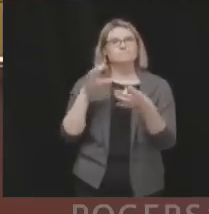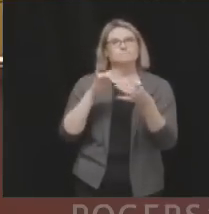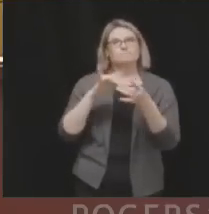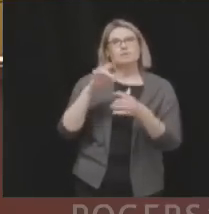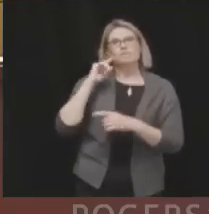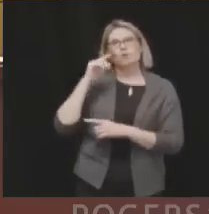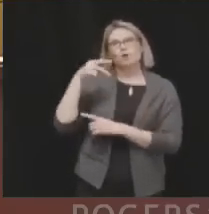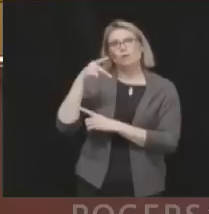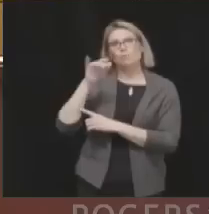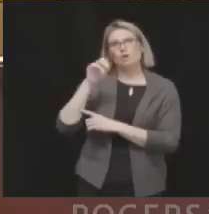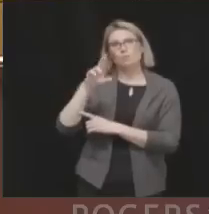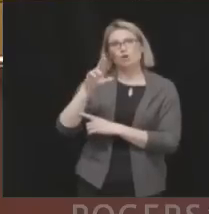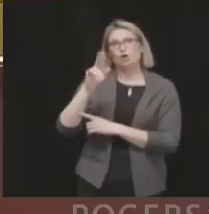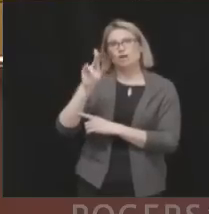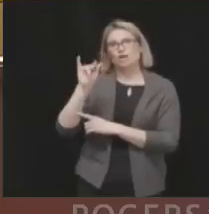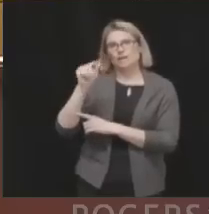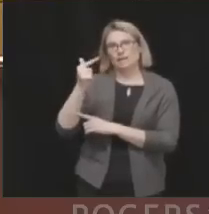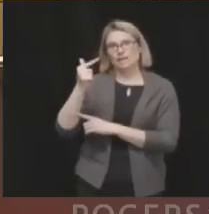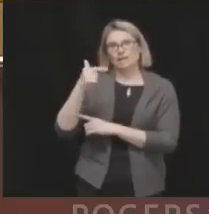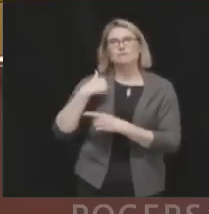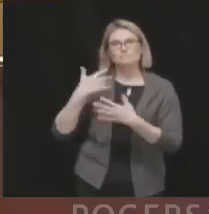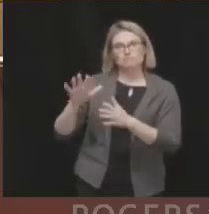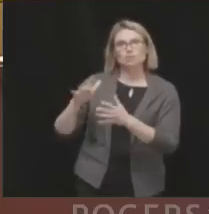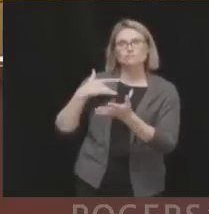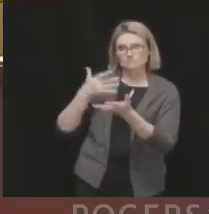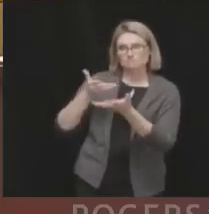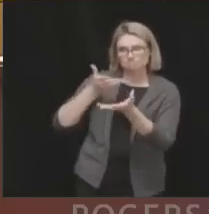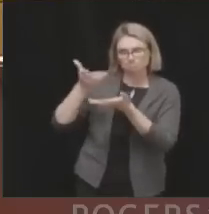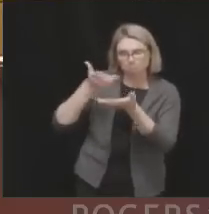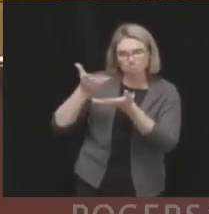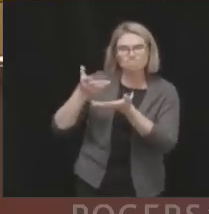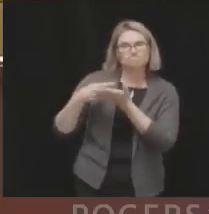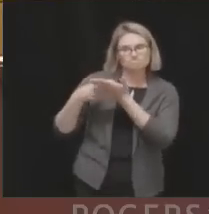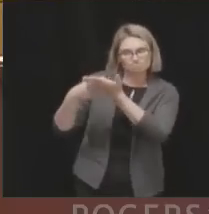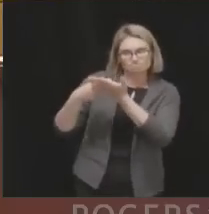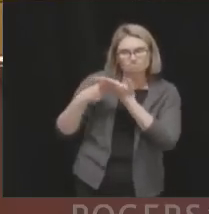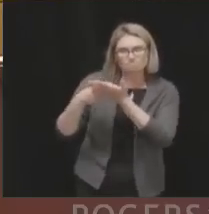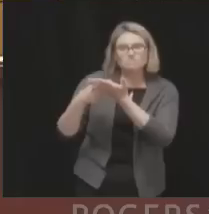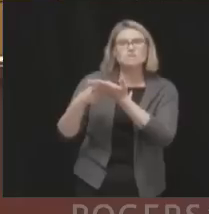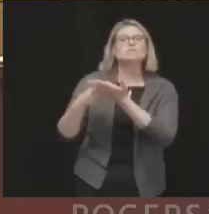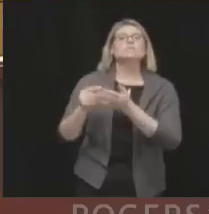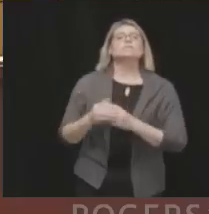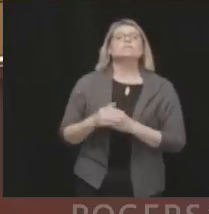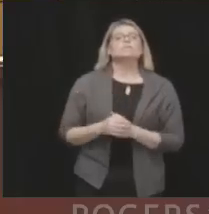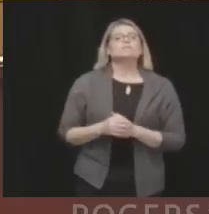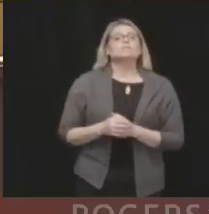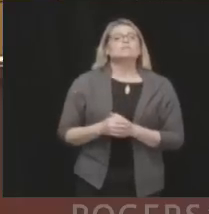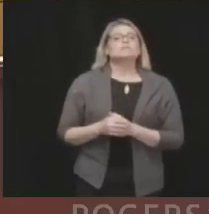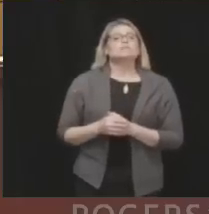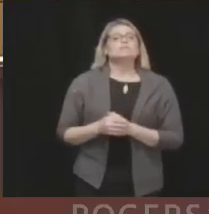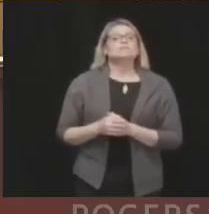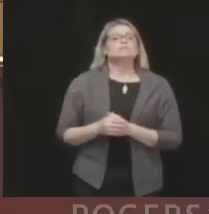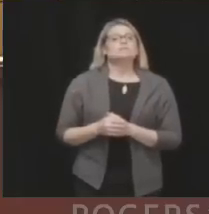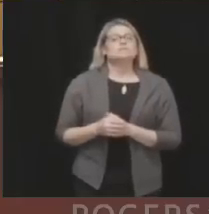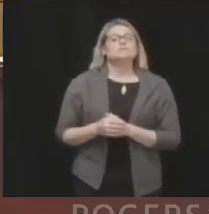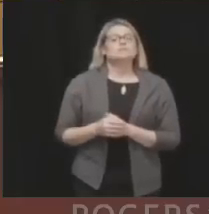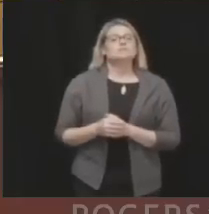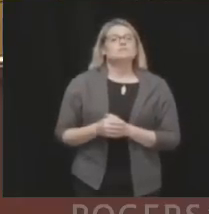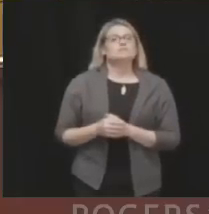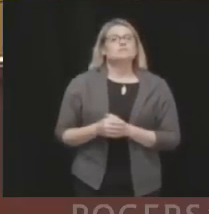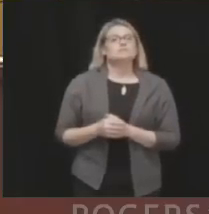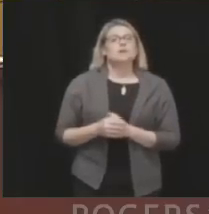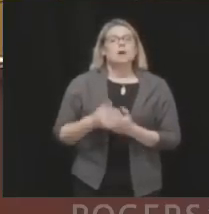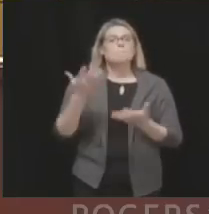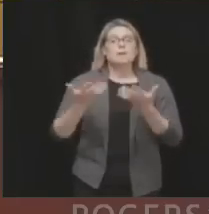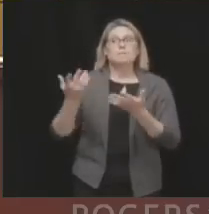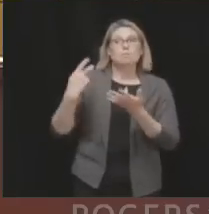continue, if our continued situation exists and is comparable, could they be shared and open collectively at some point along the way?